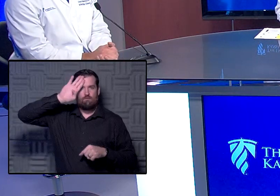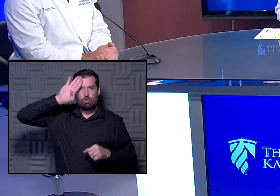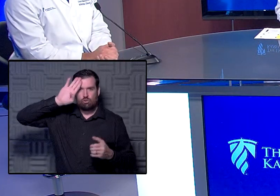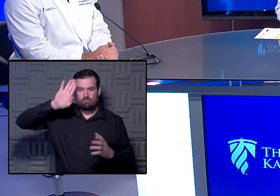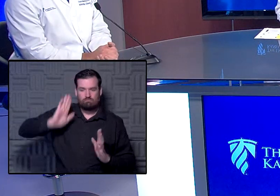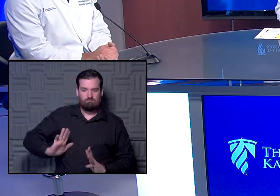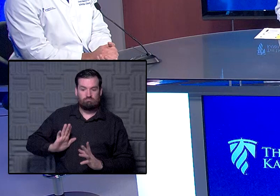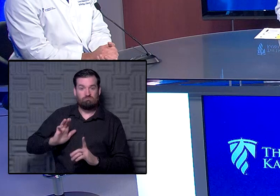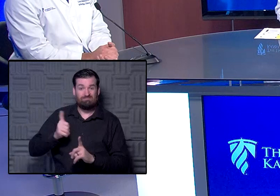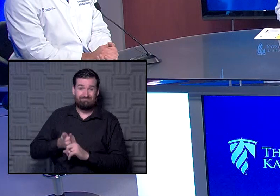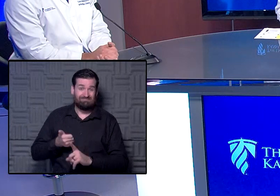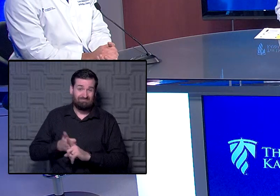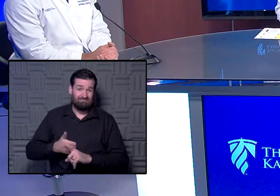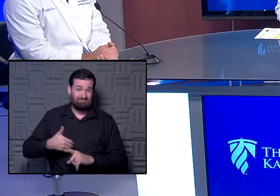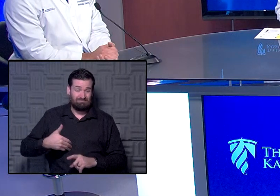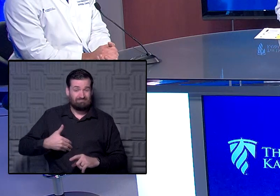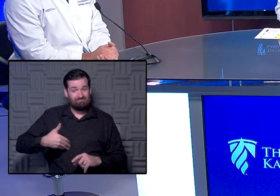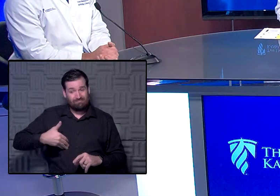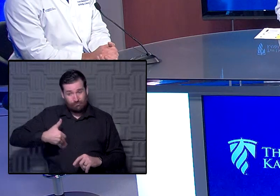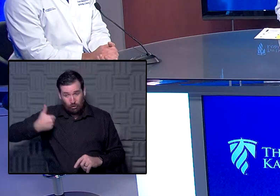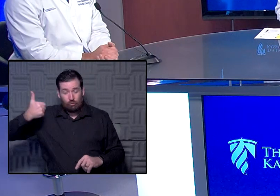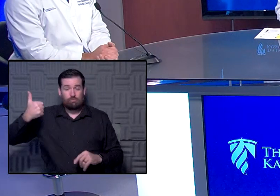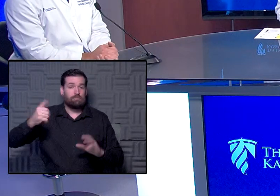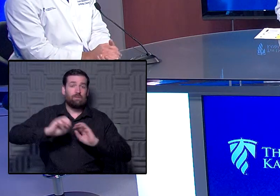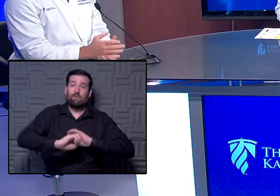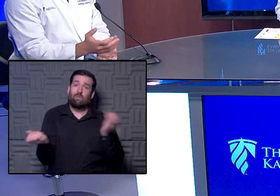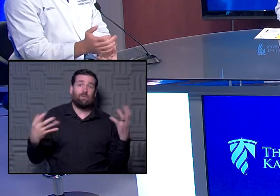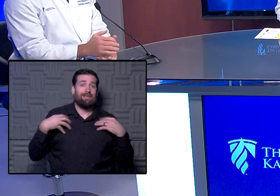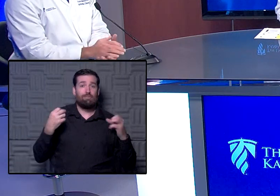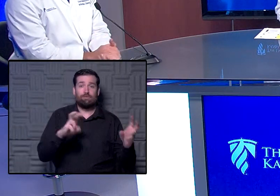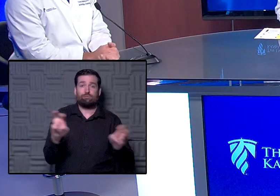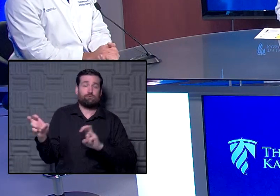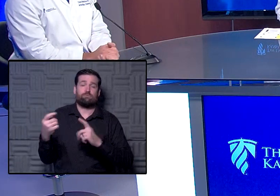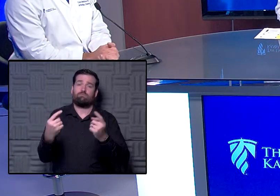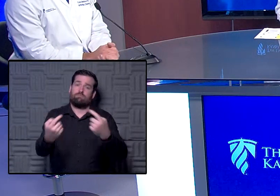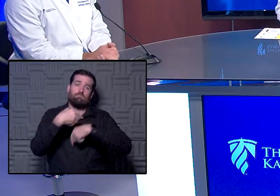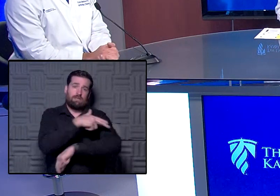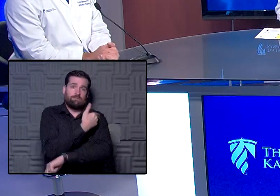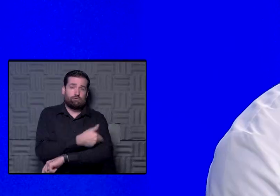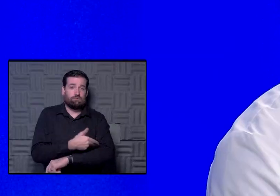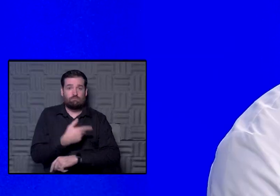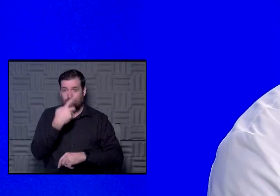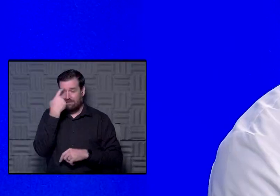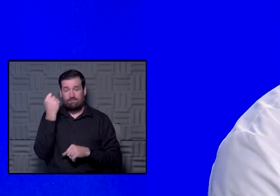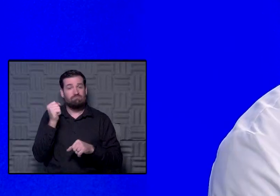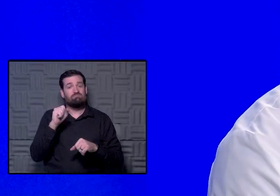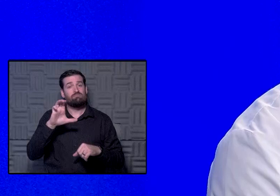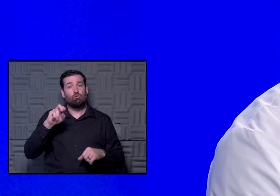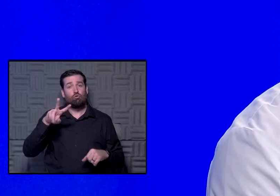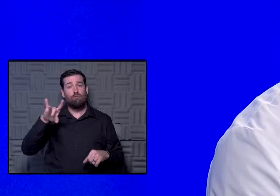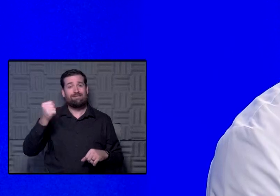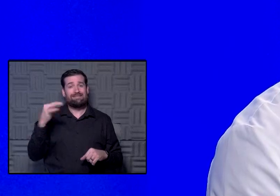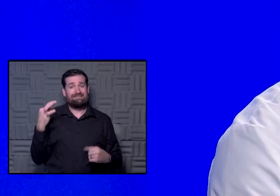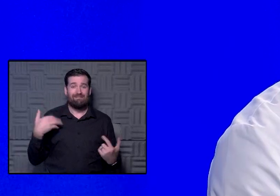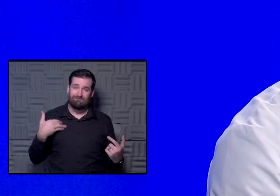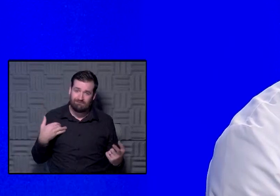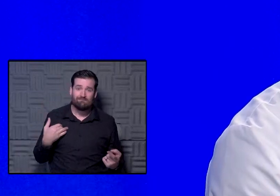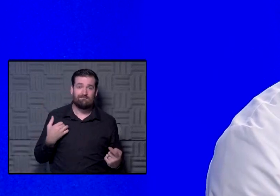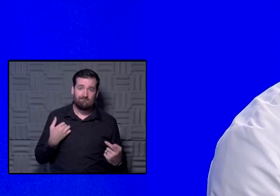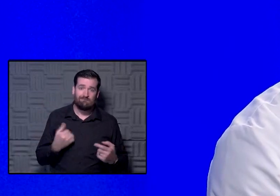was younger than the average age and had no pre-existing medical conditions and came into the hospital because he had COVID-19.